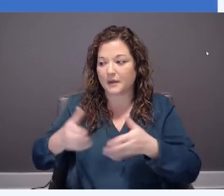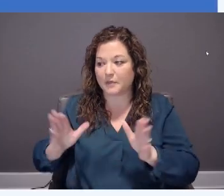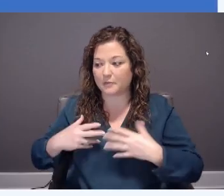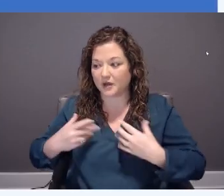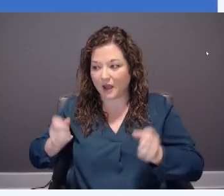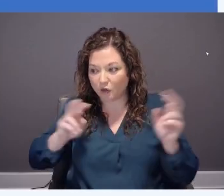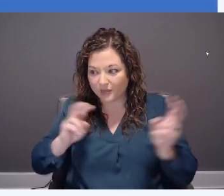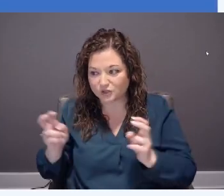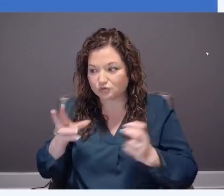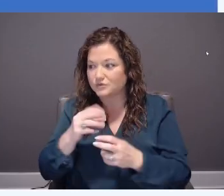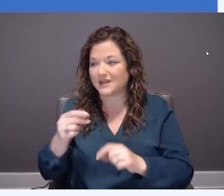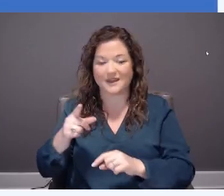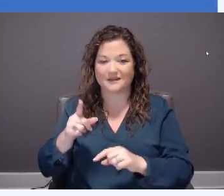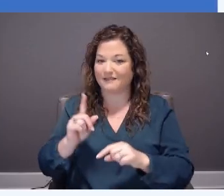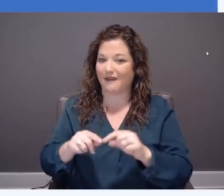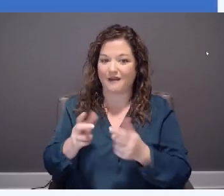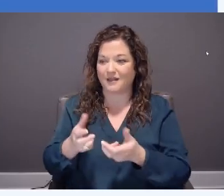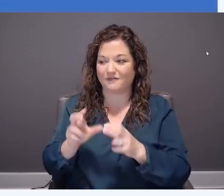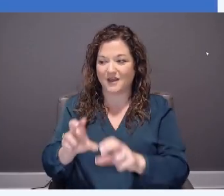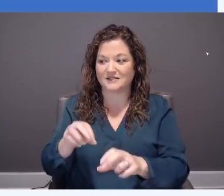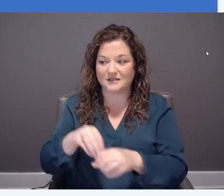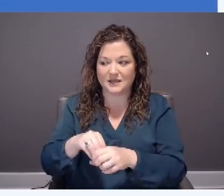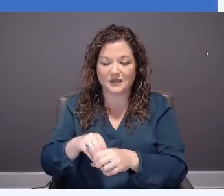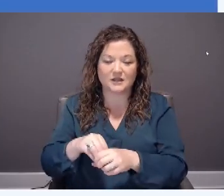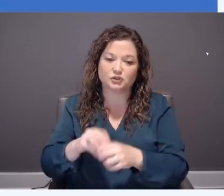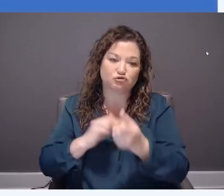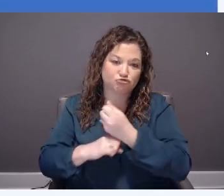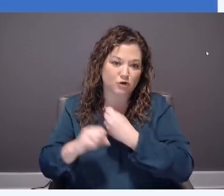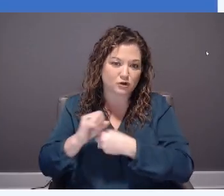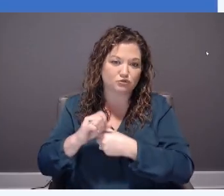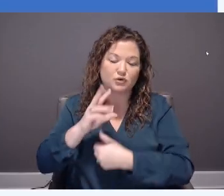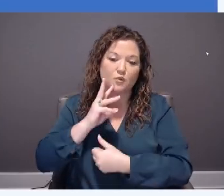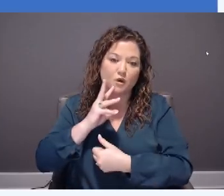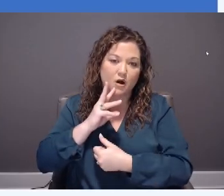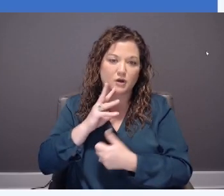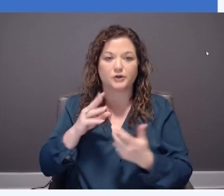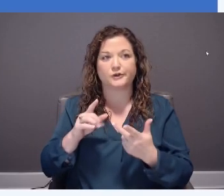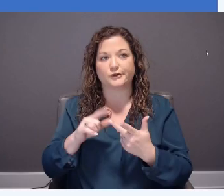in infrastructure, including water, sewer, and broadband.